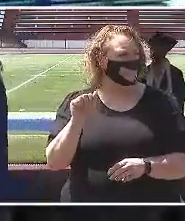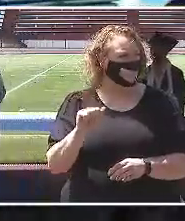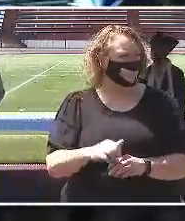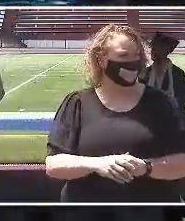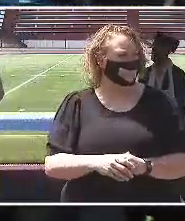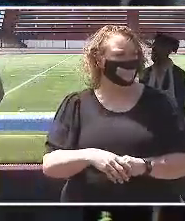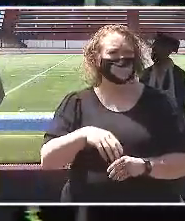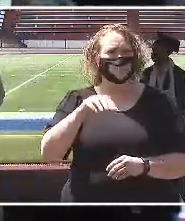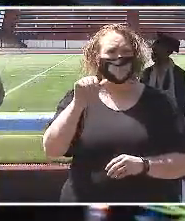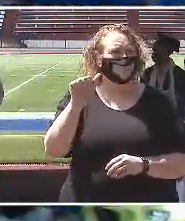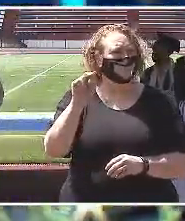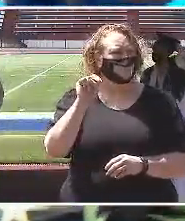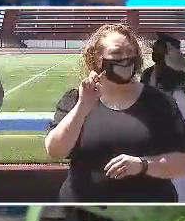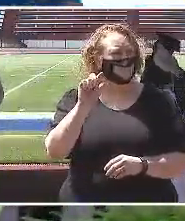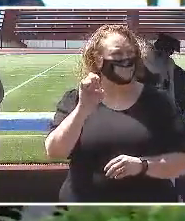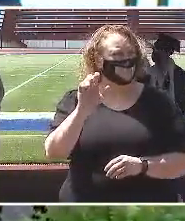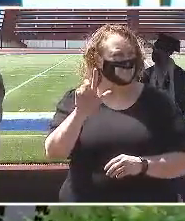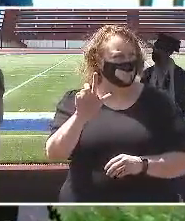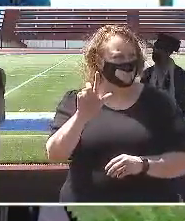Angel Avina.